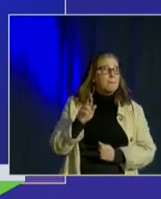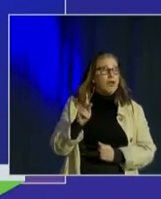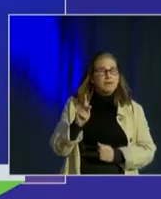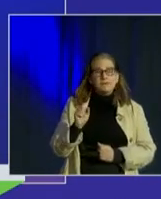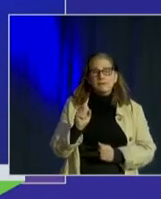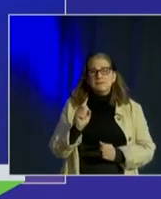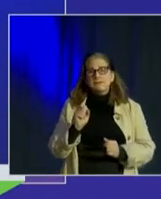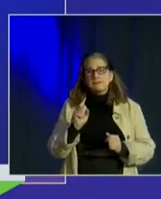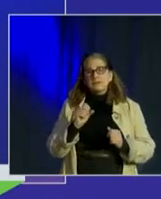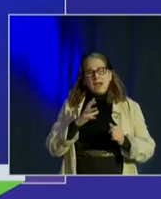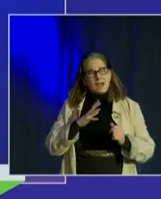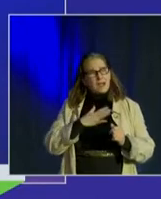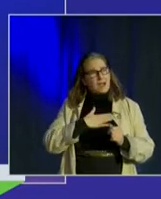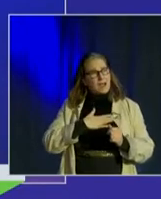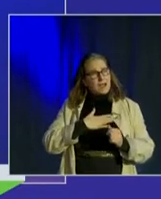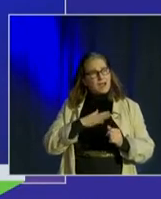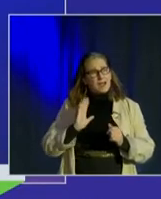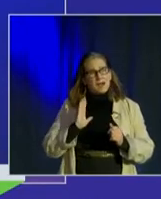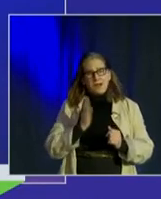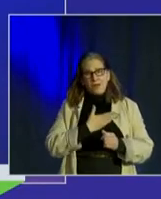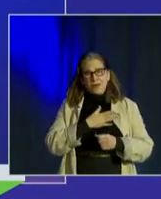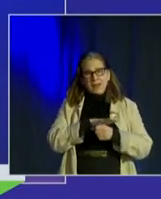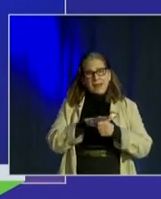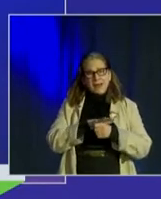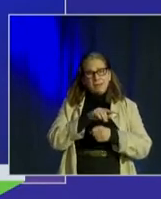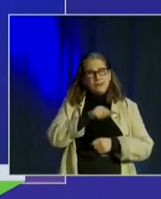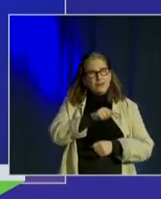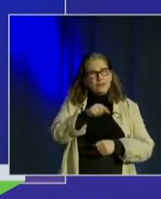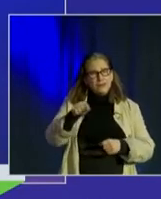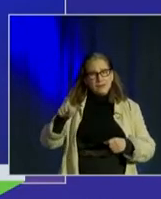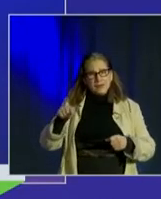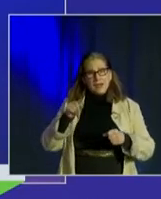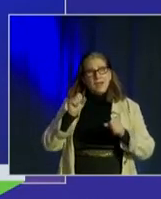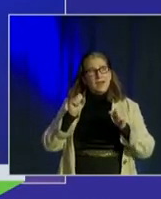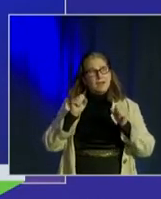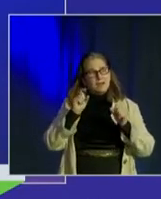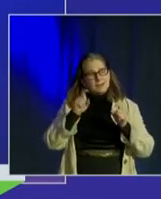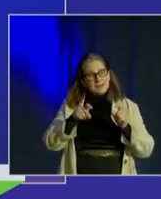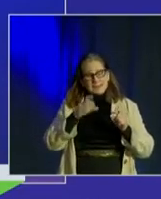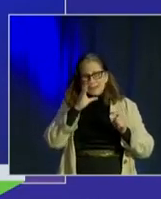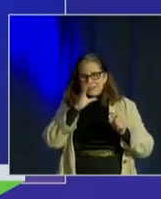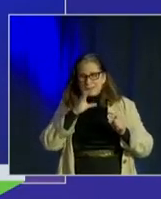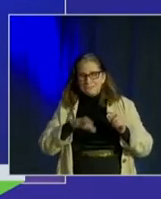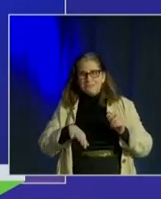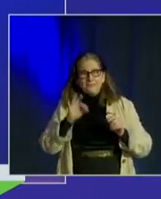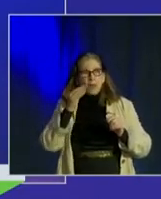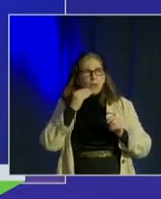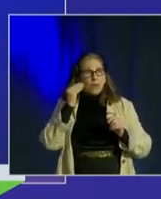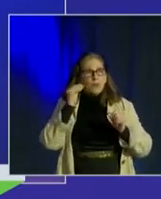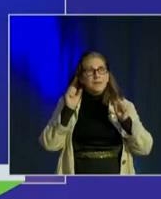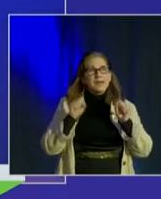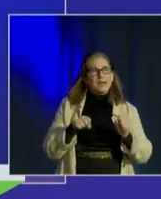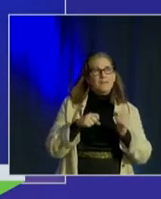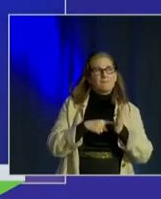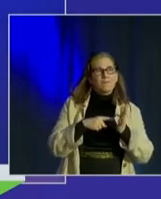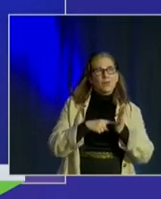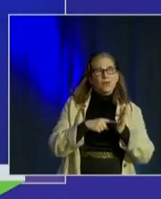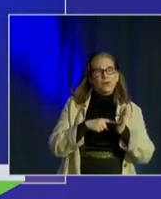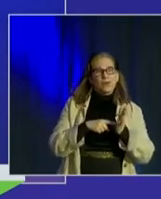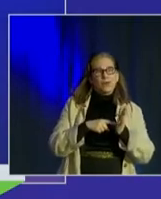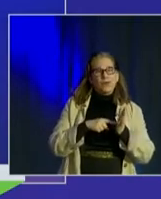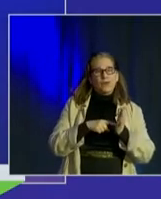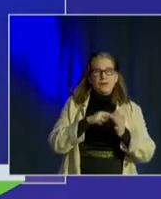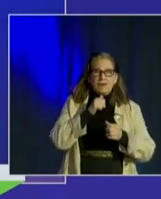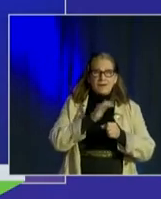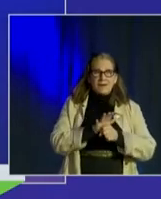and find an affordable home. And that's another part that we don't talk about enough. The way that we make